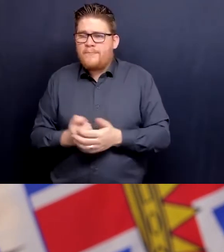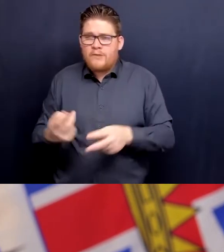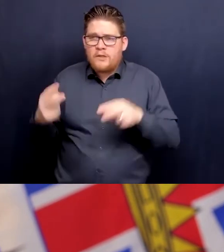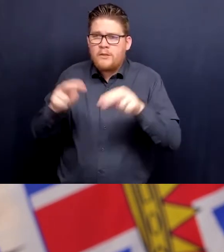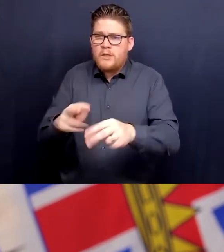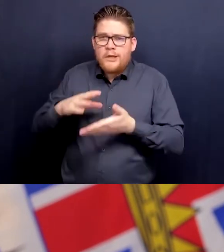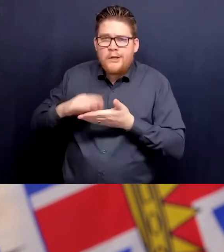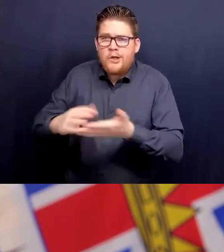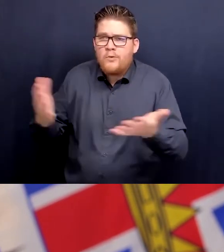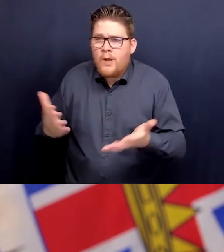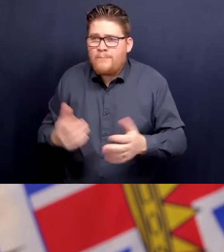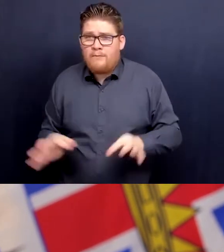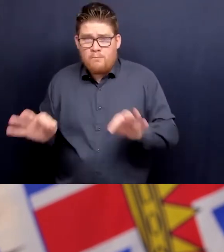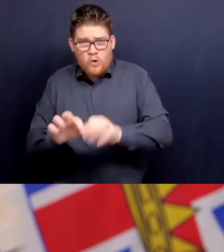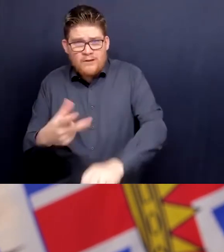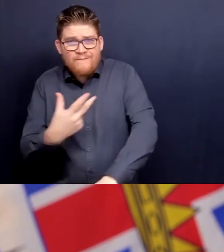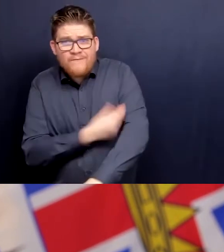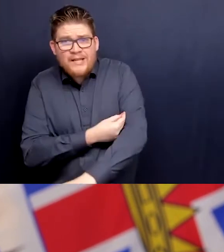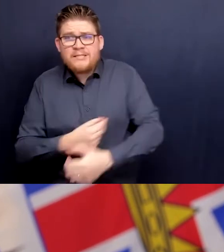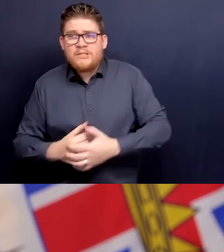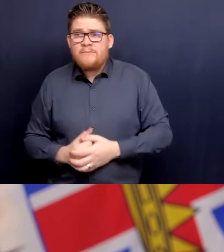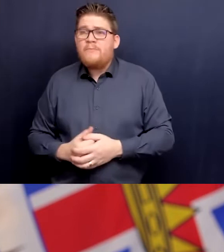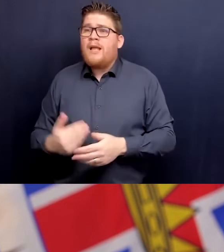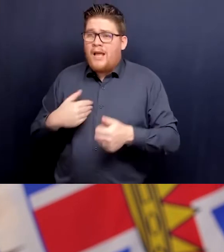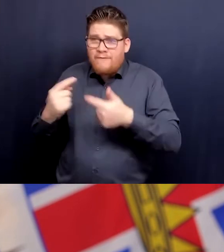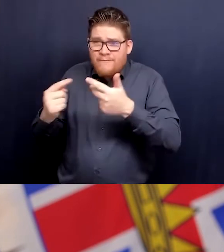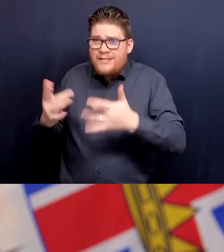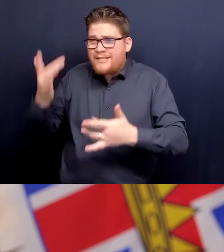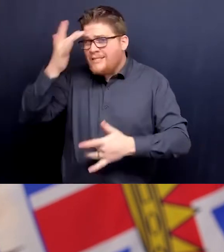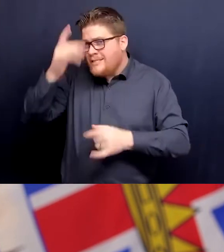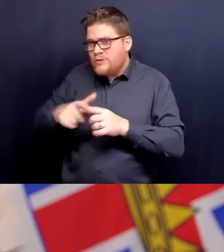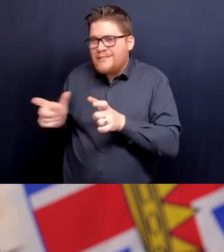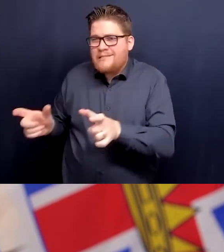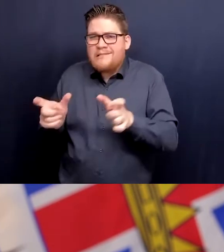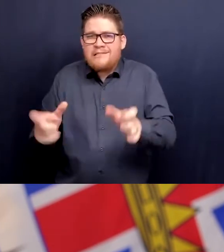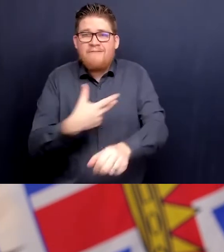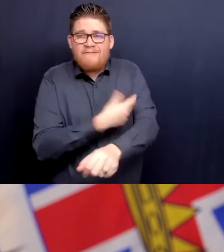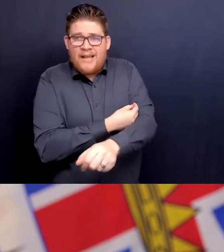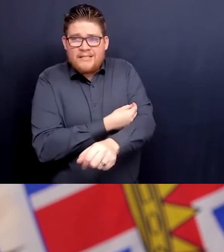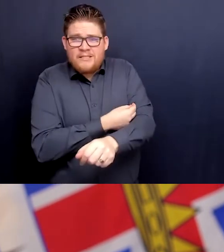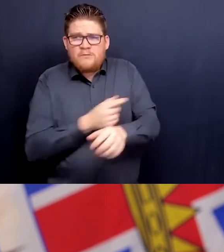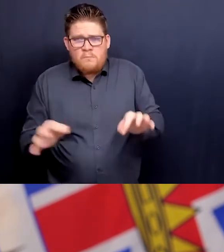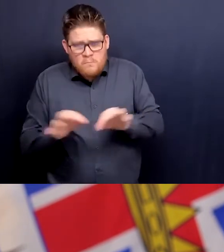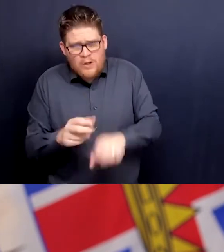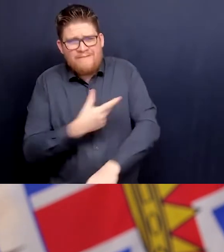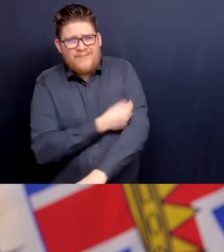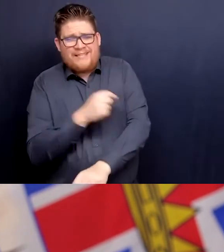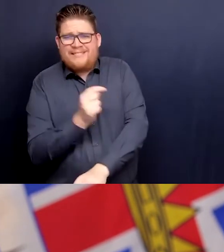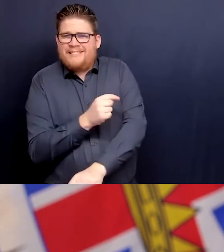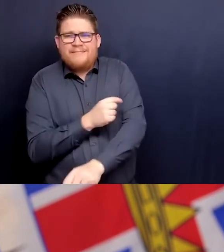of vaccination and vaccine preventable diseases. We've learned at the importance of different tools. We've learned about the importance